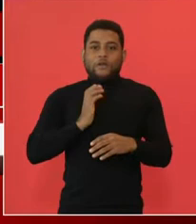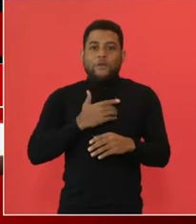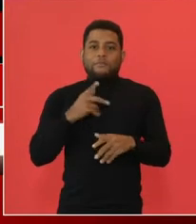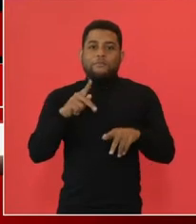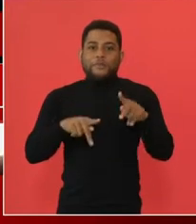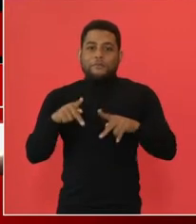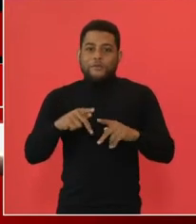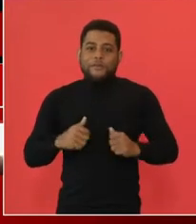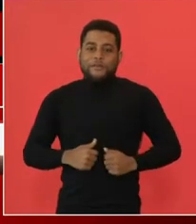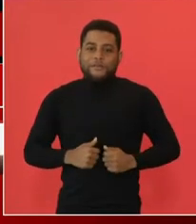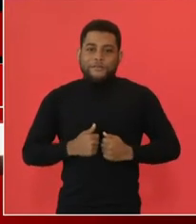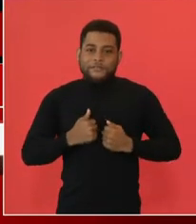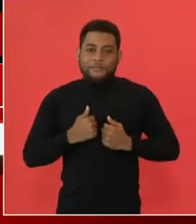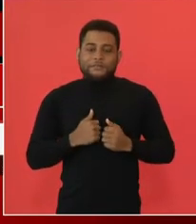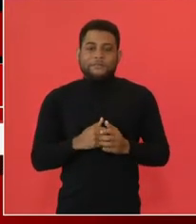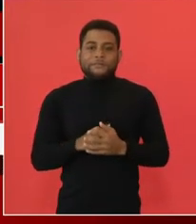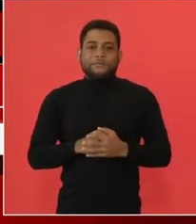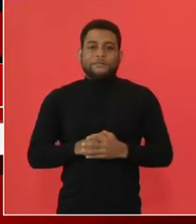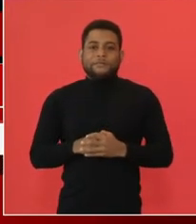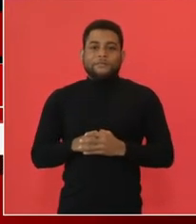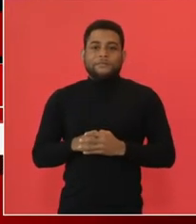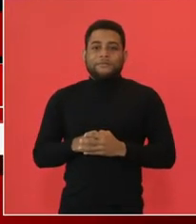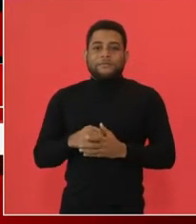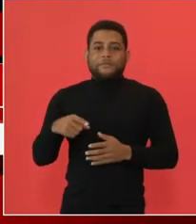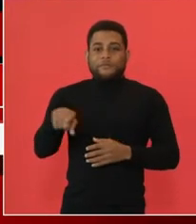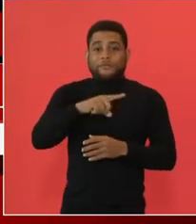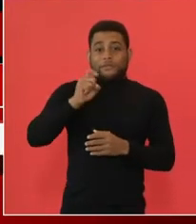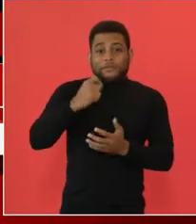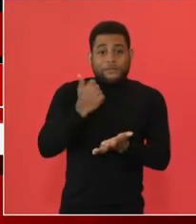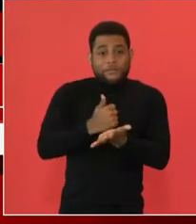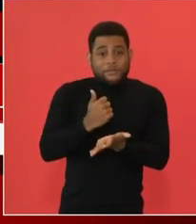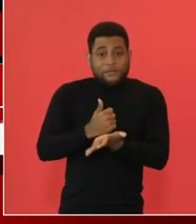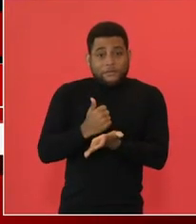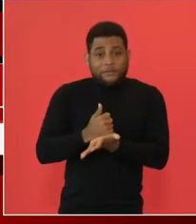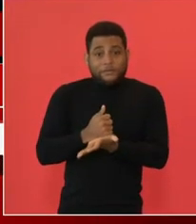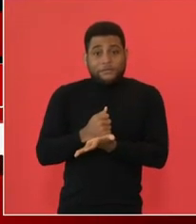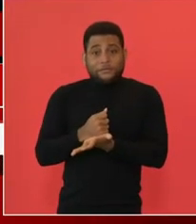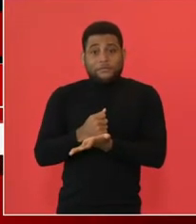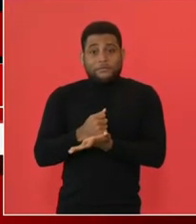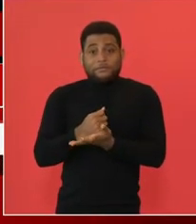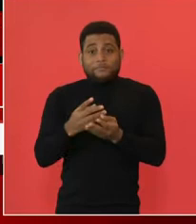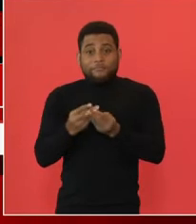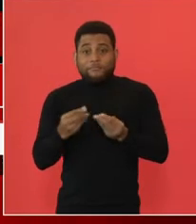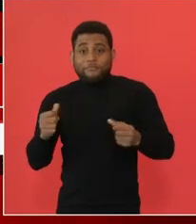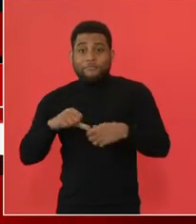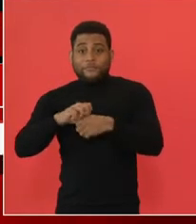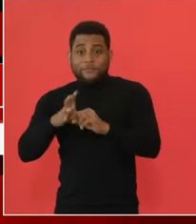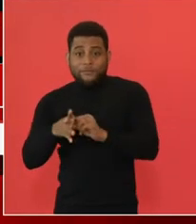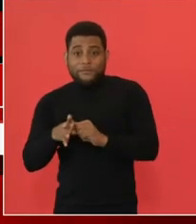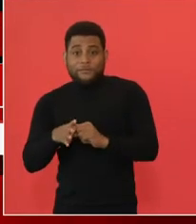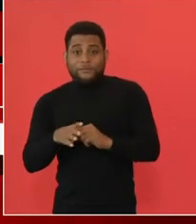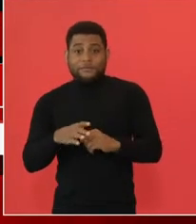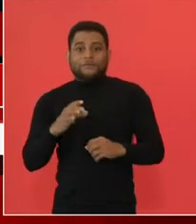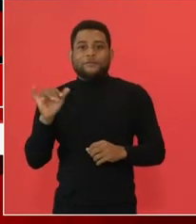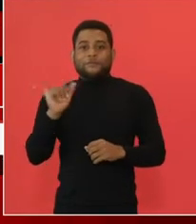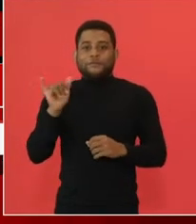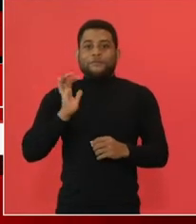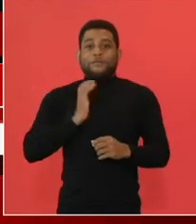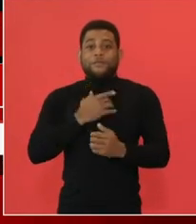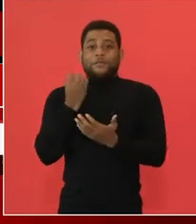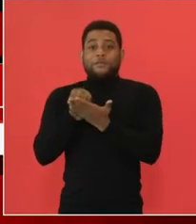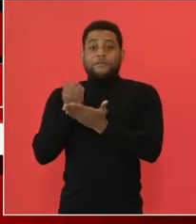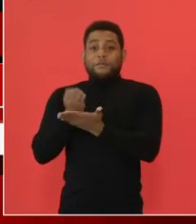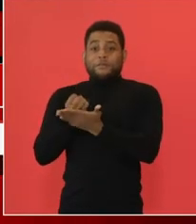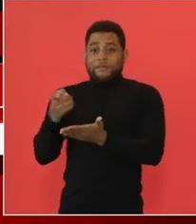help to get through the pandemic, but also bringing our economy back, which you play a key role in, people finding